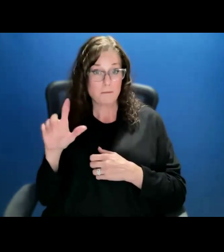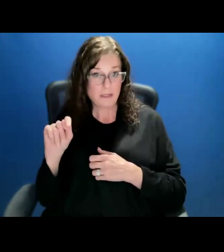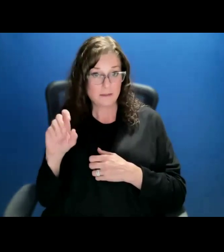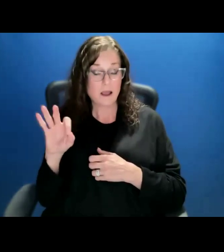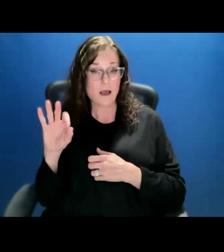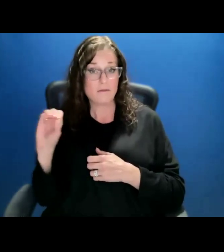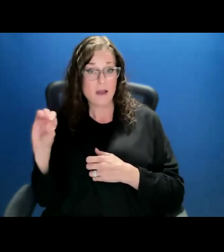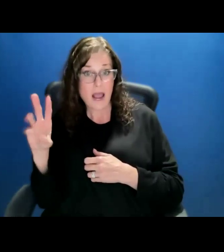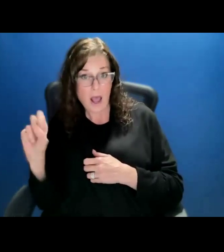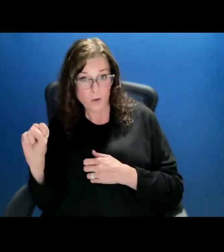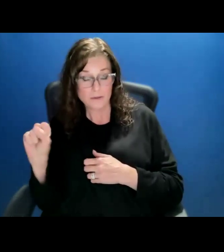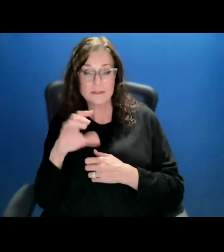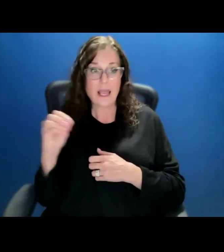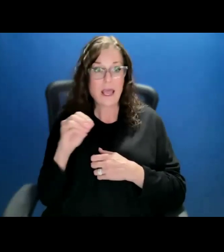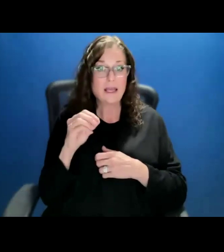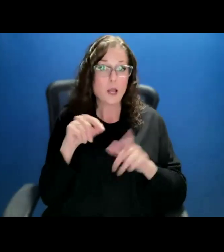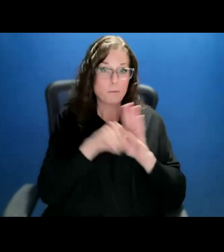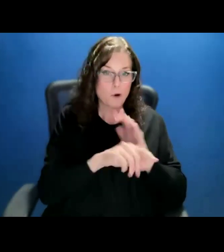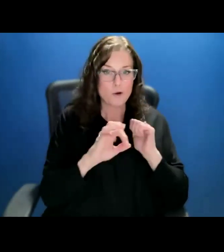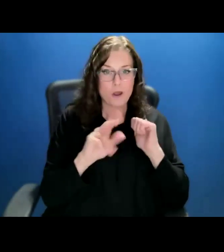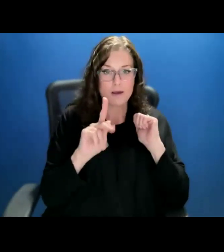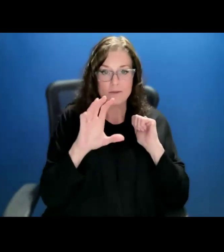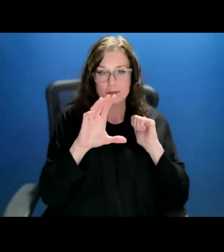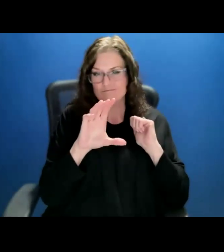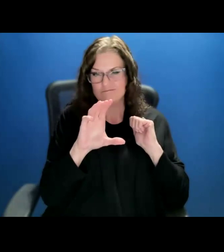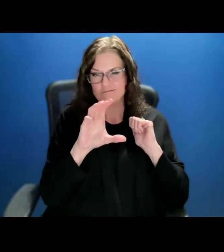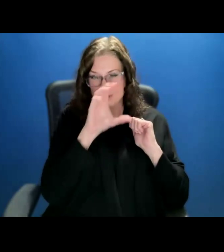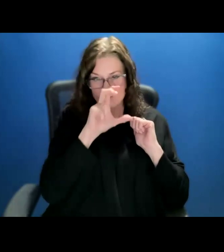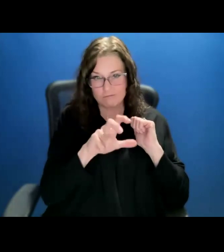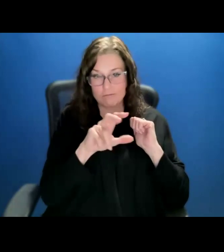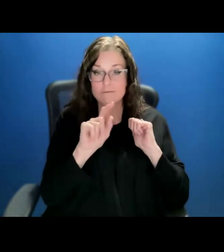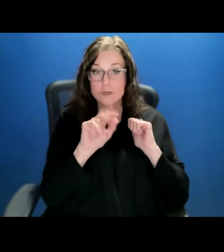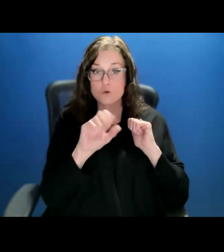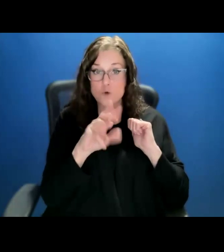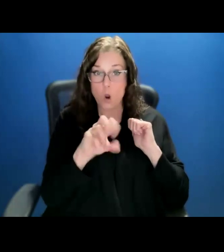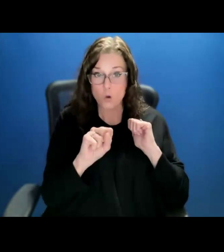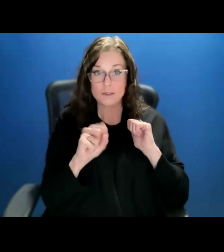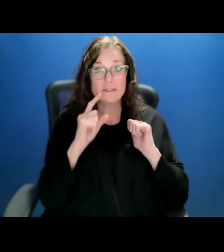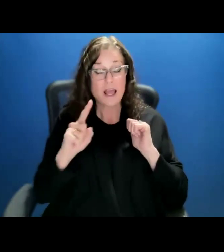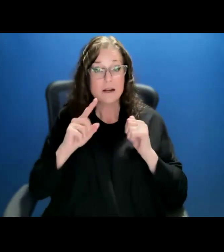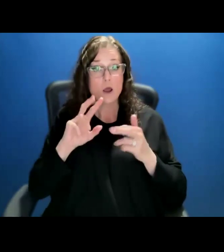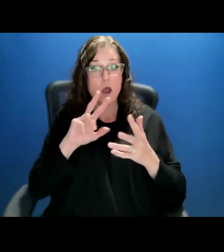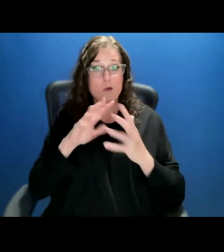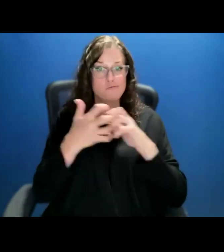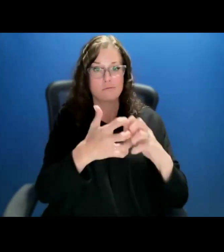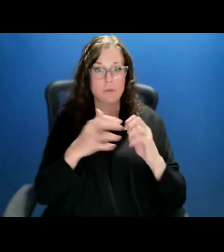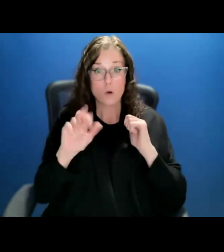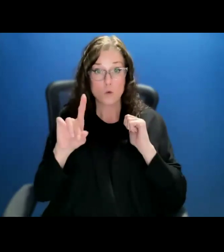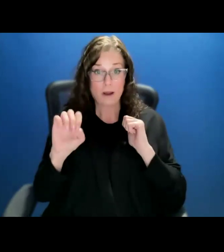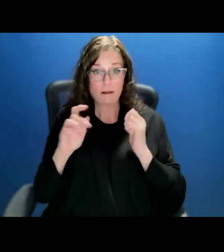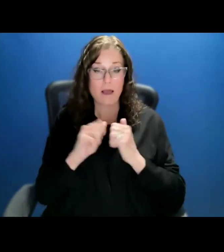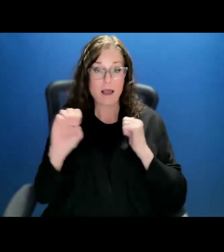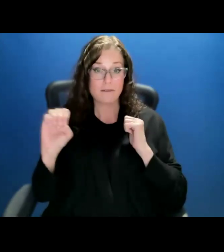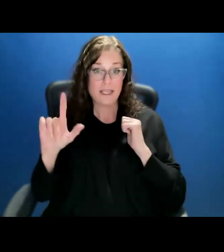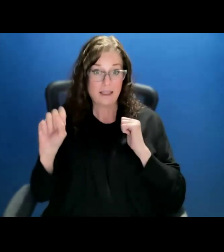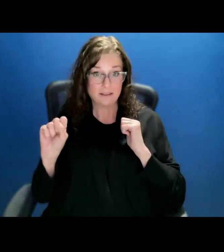and a murder of crows, and now we have a riddle of eels. And we mean this title very literally. This book is about a